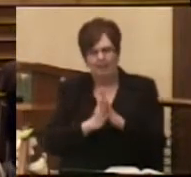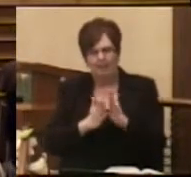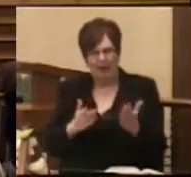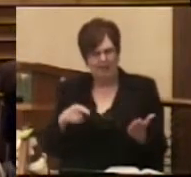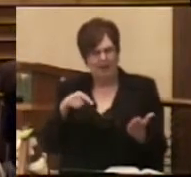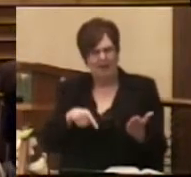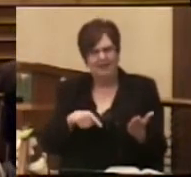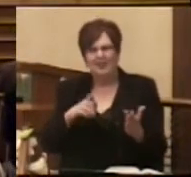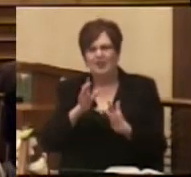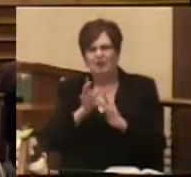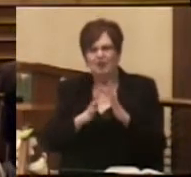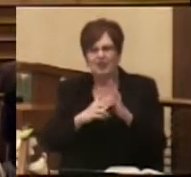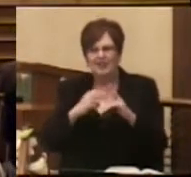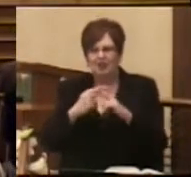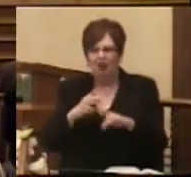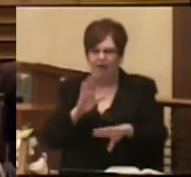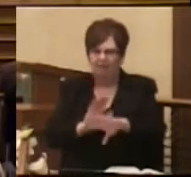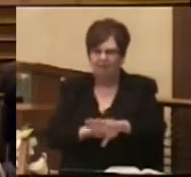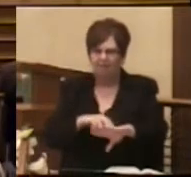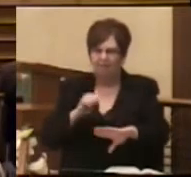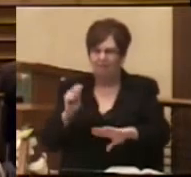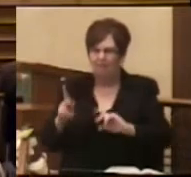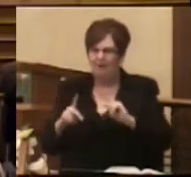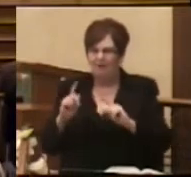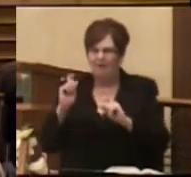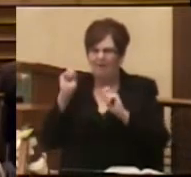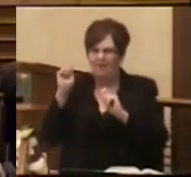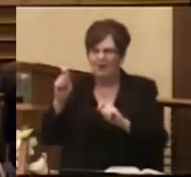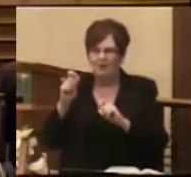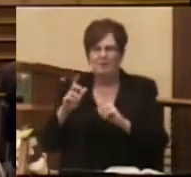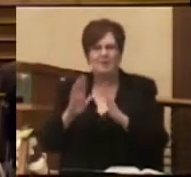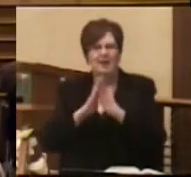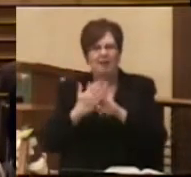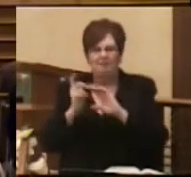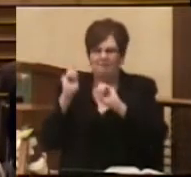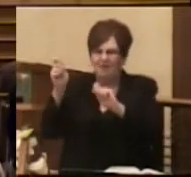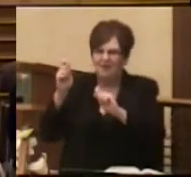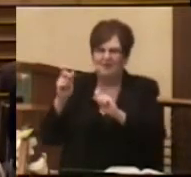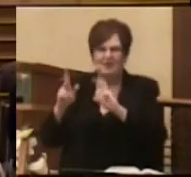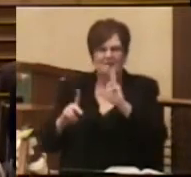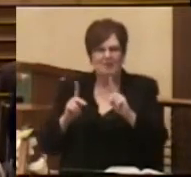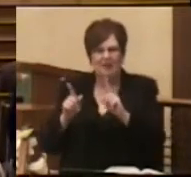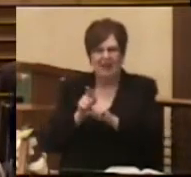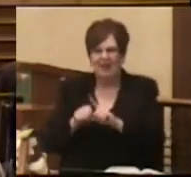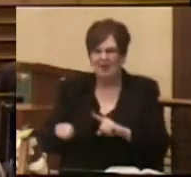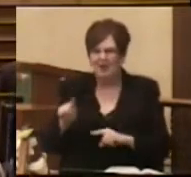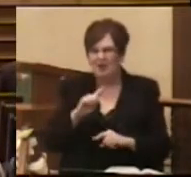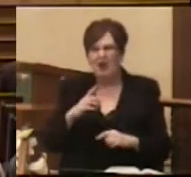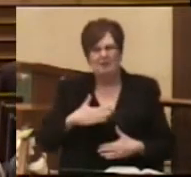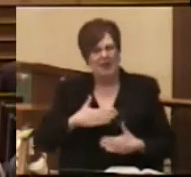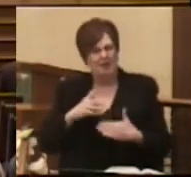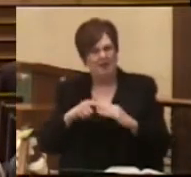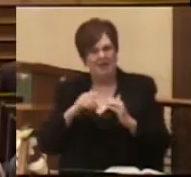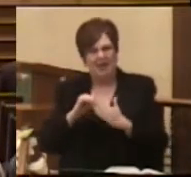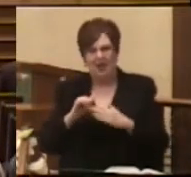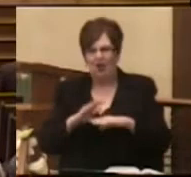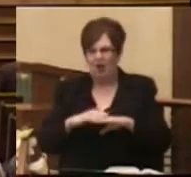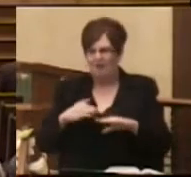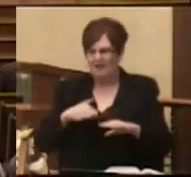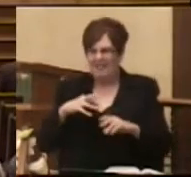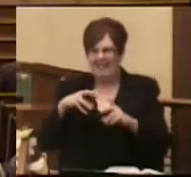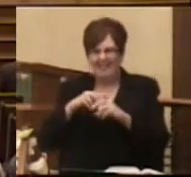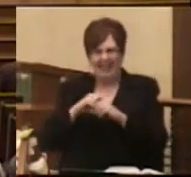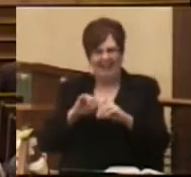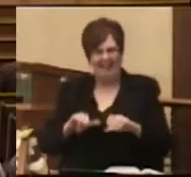Jesus called fishermen to go be fishers of folks like you. I'm really glad about that. And he even called me to get in on